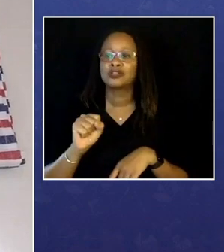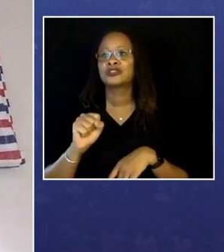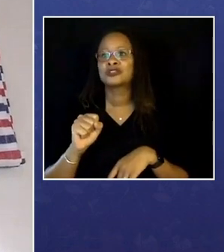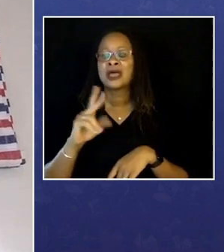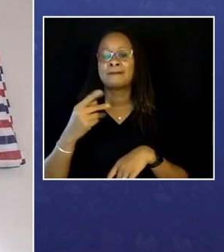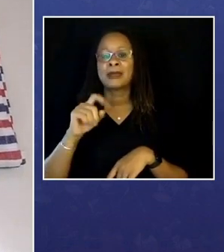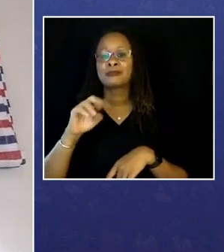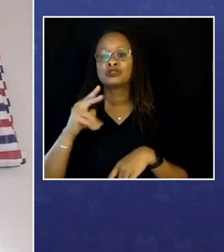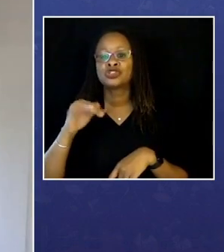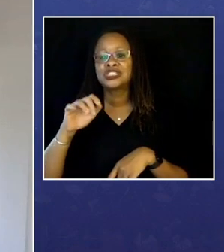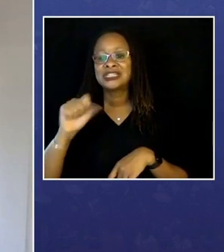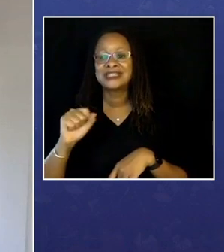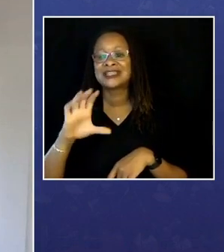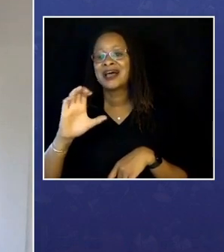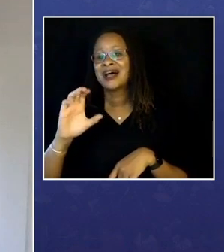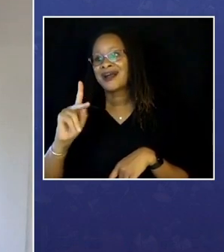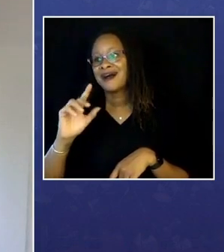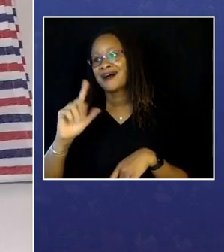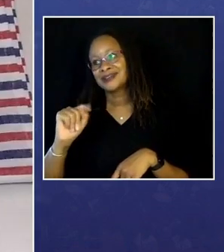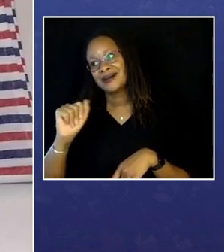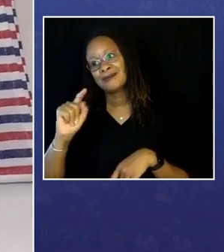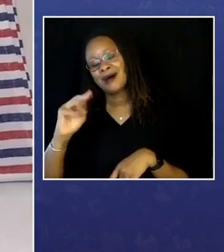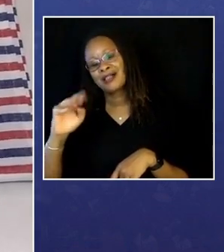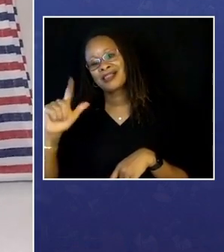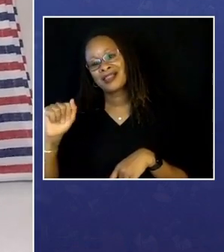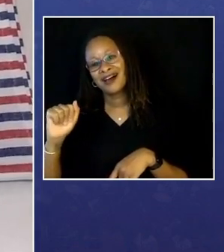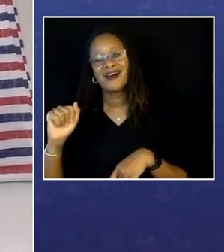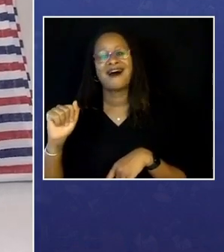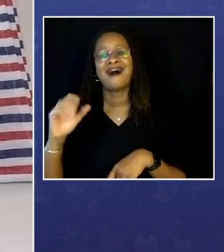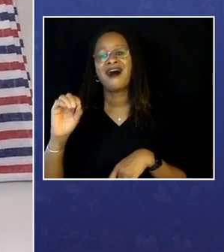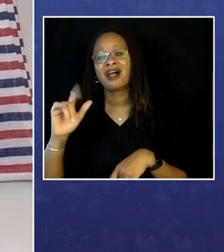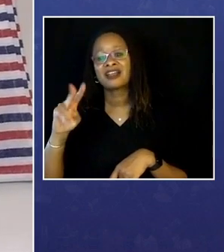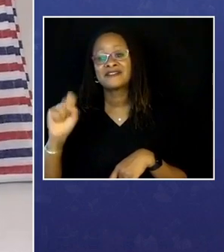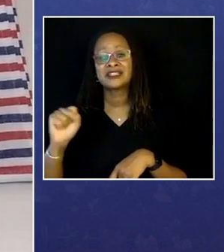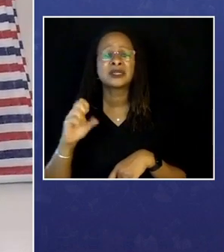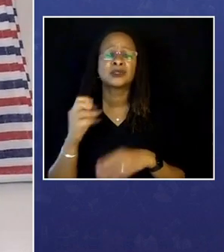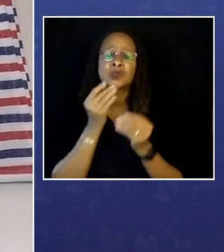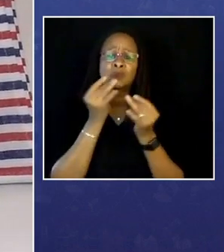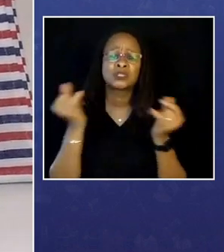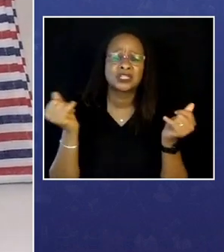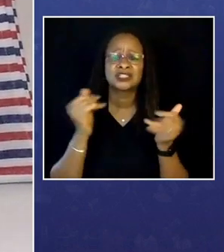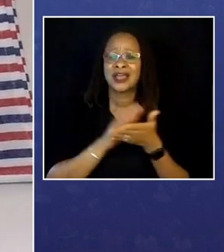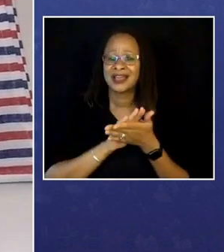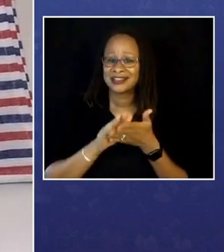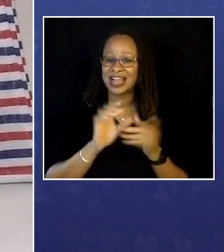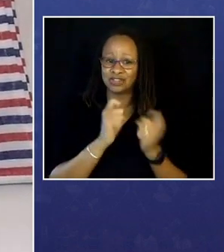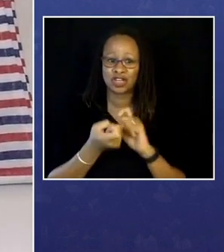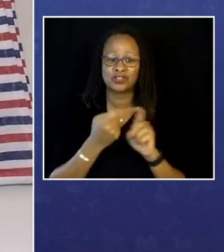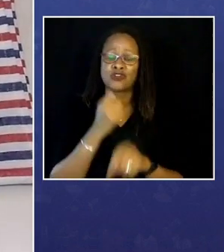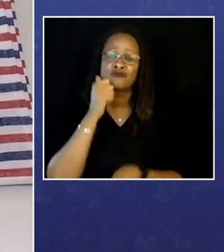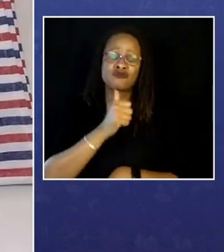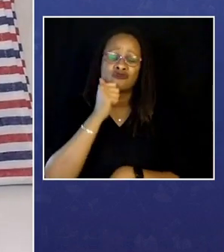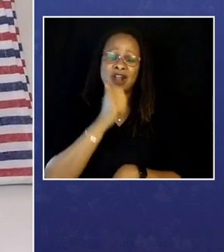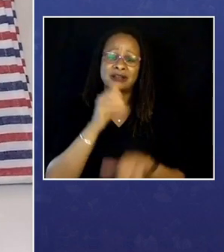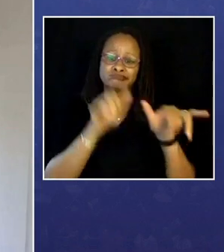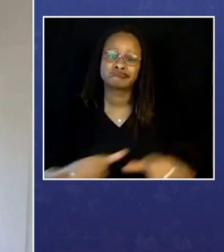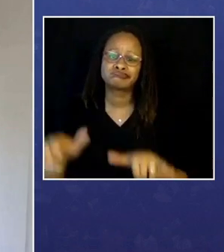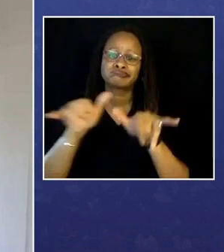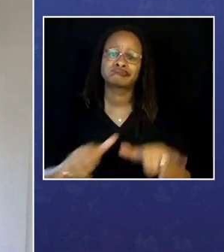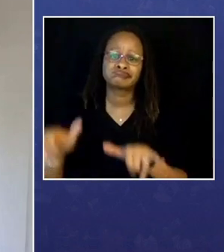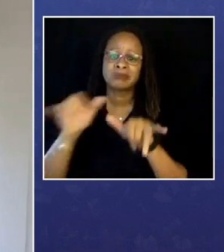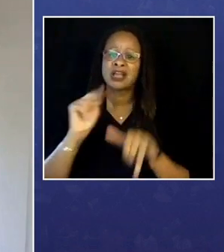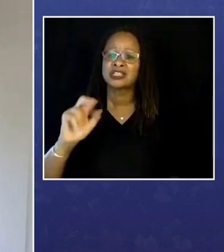all kinds of Kalamata olives, all kinds of yumminess. They're so delicious. And it's such a nice change from your regular standard